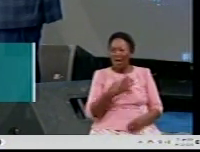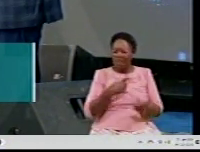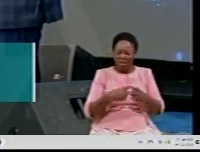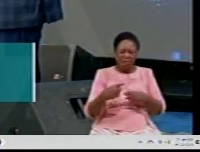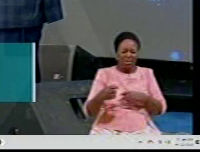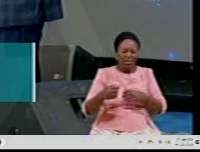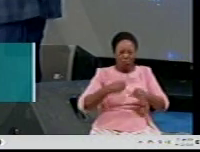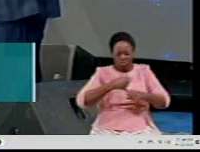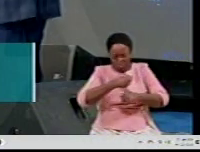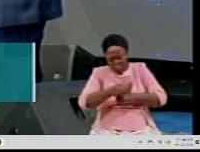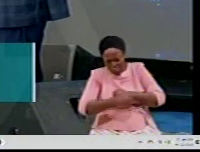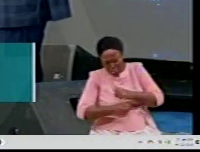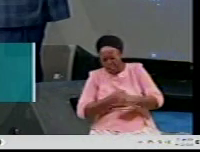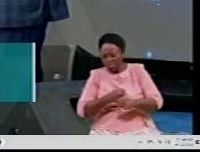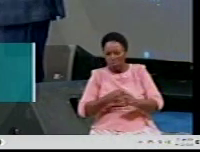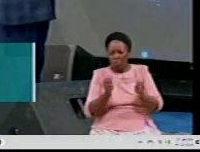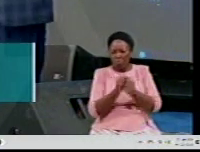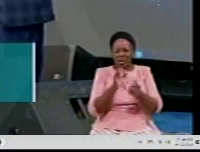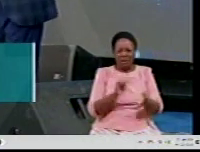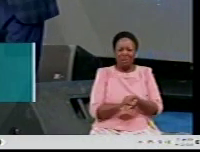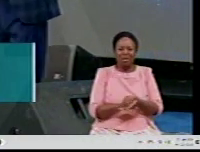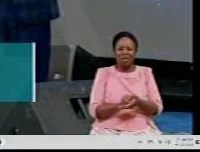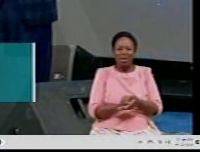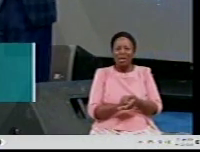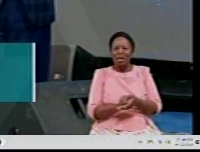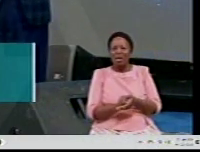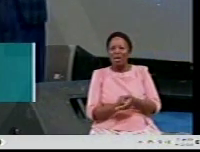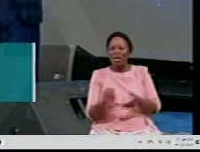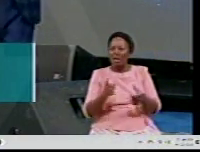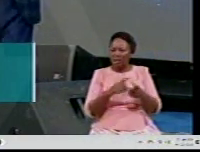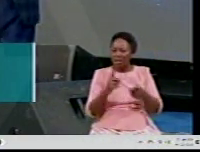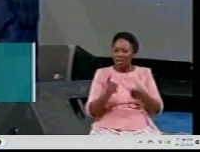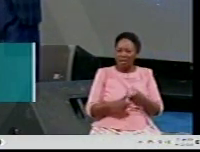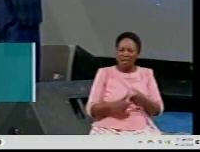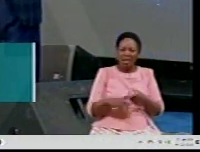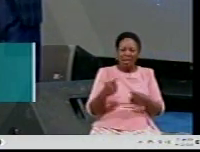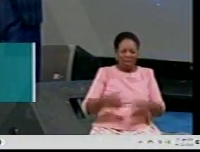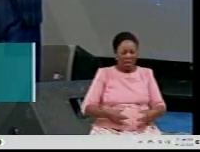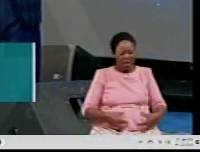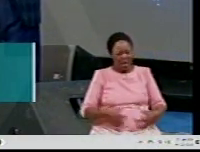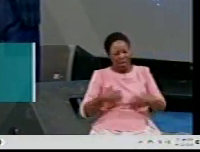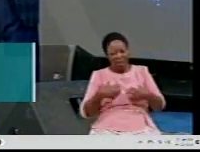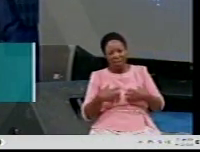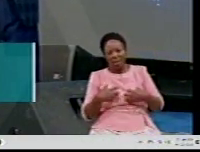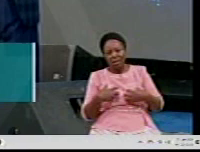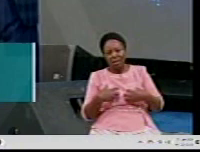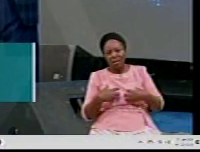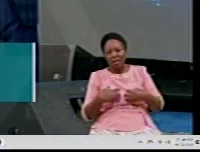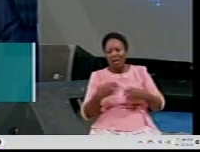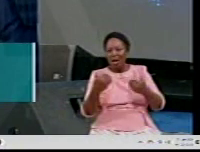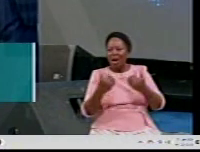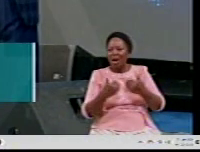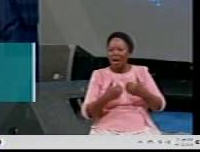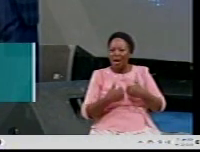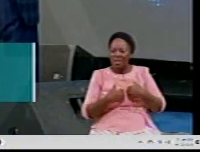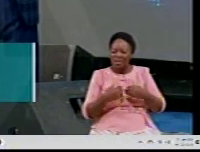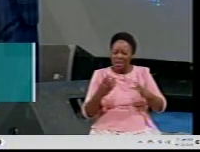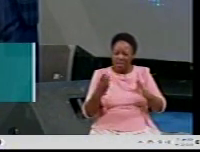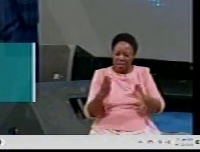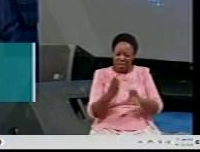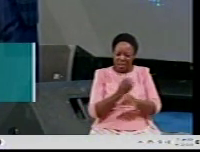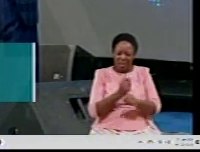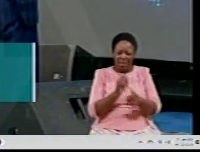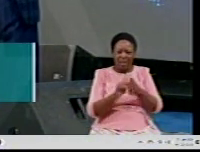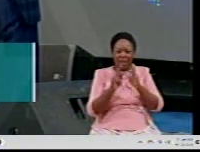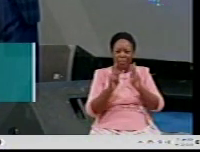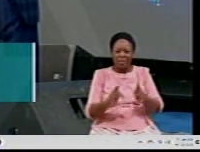against it, and he struggles against it, the anger has got him